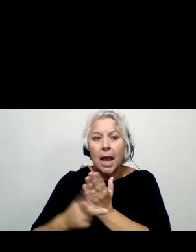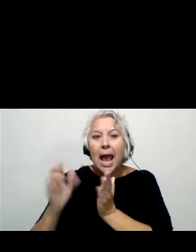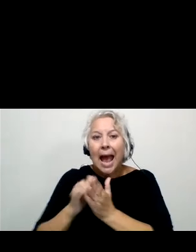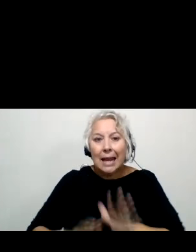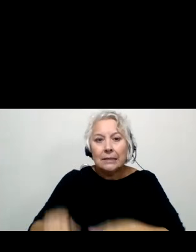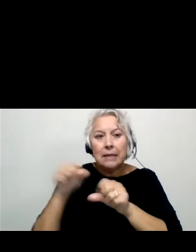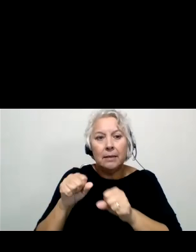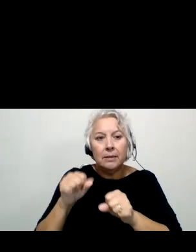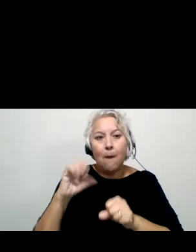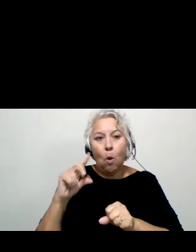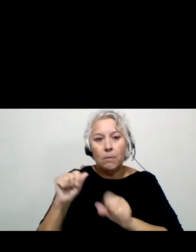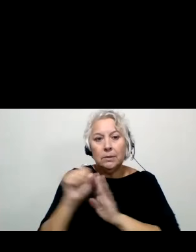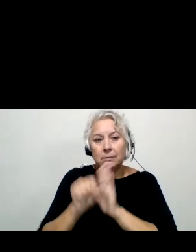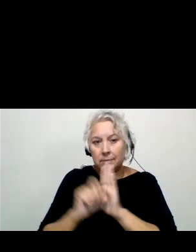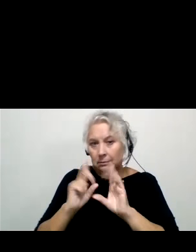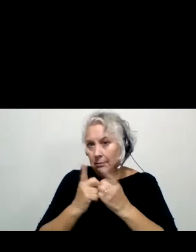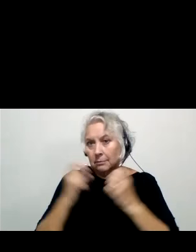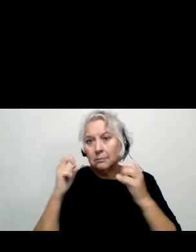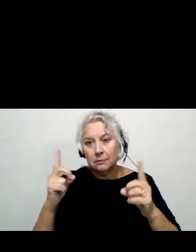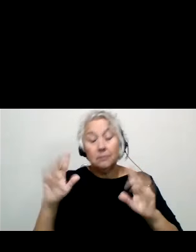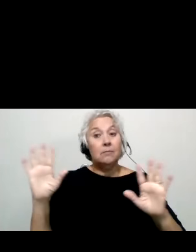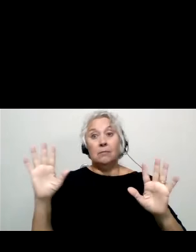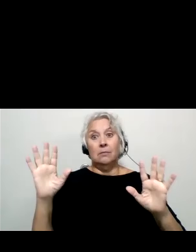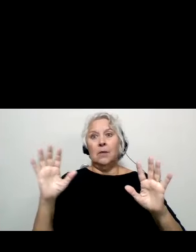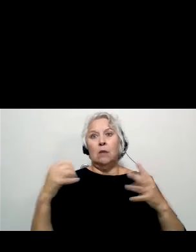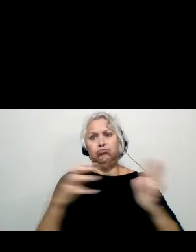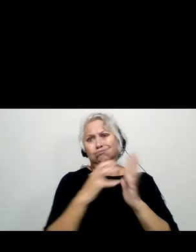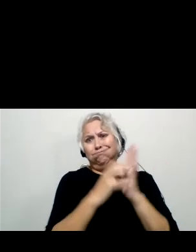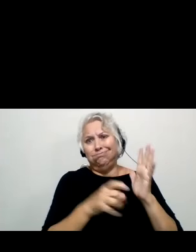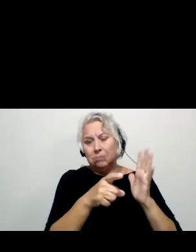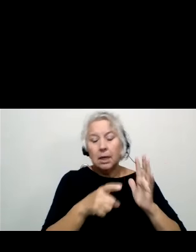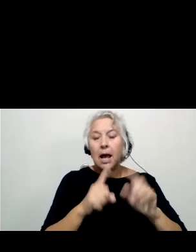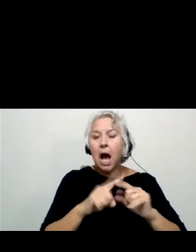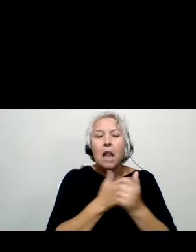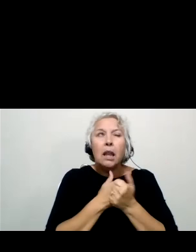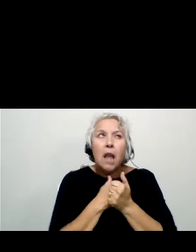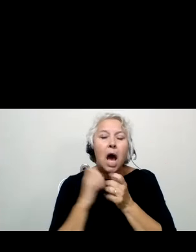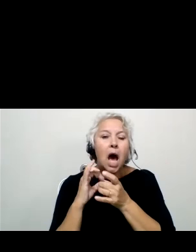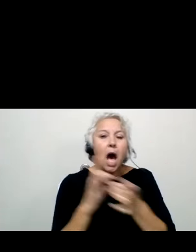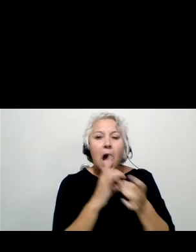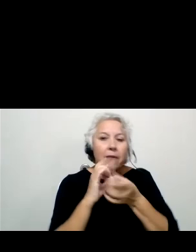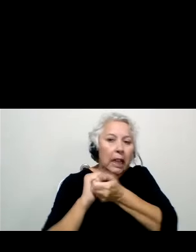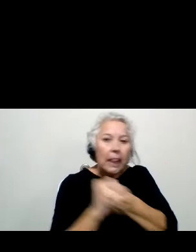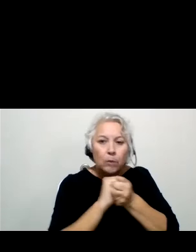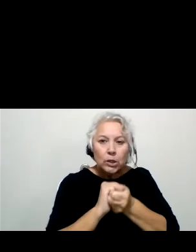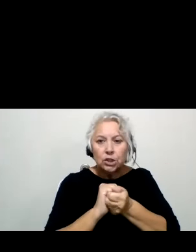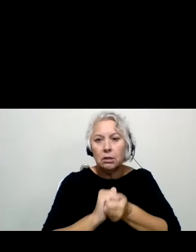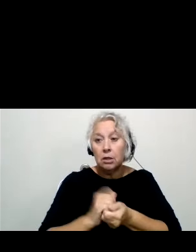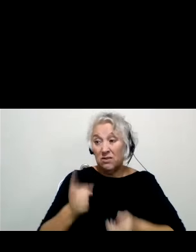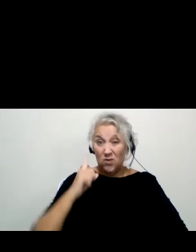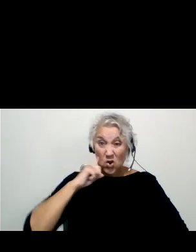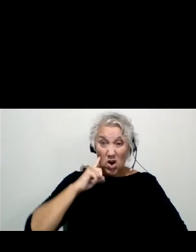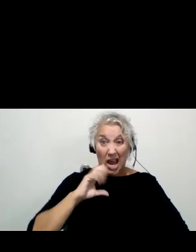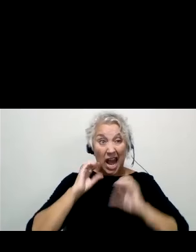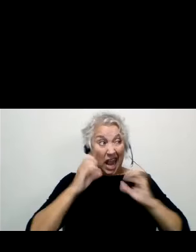the Oklahoma State Department of Ed. So this is where I love collaboration. This is where, I don't know if you've ever heard this saying, none of